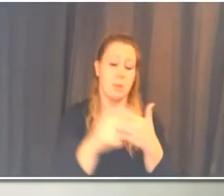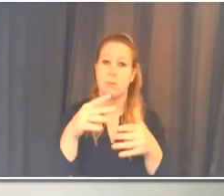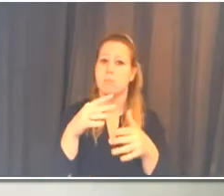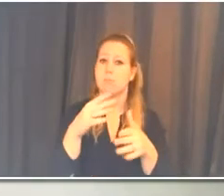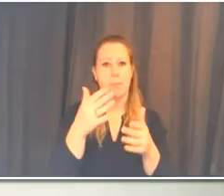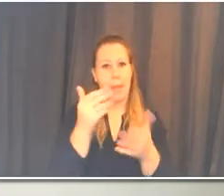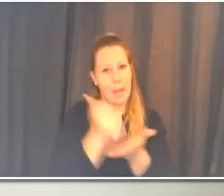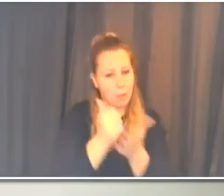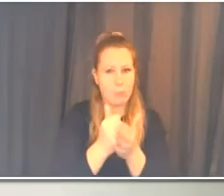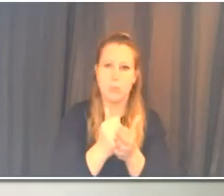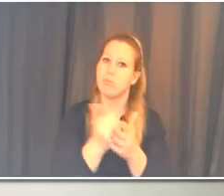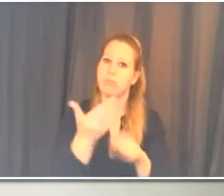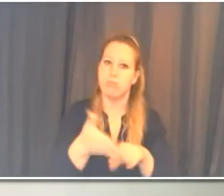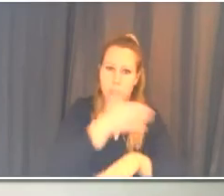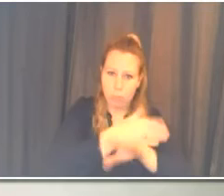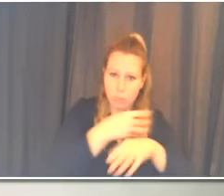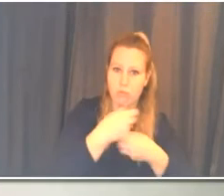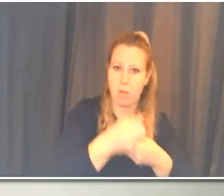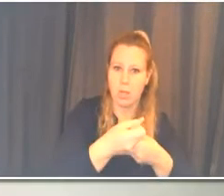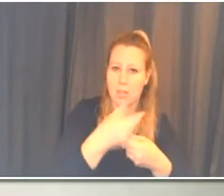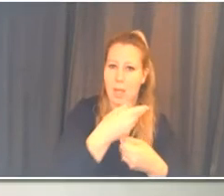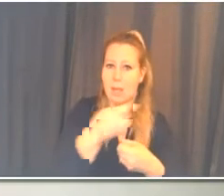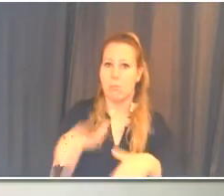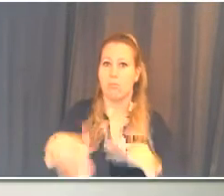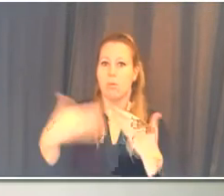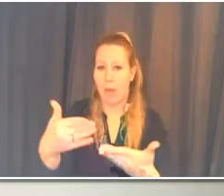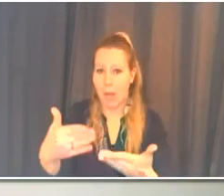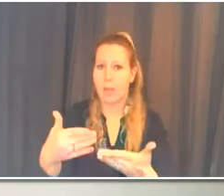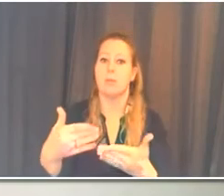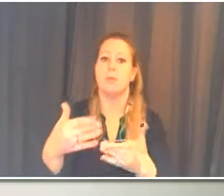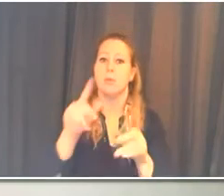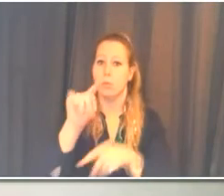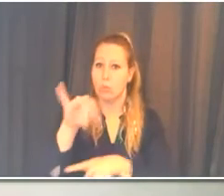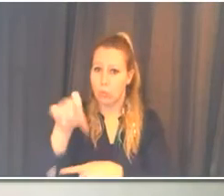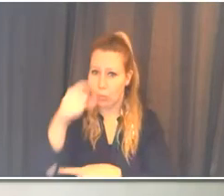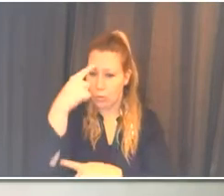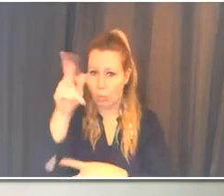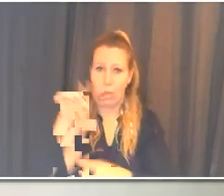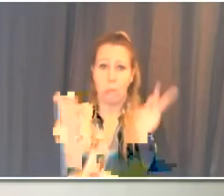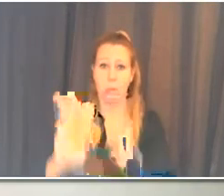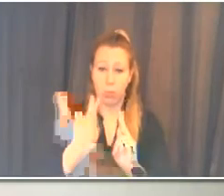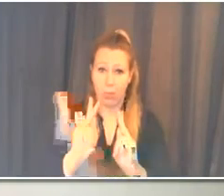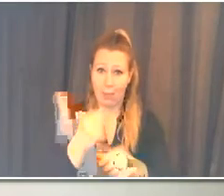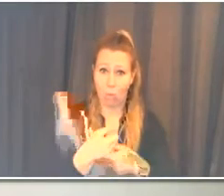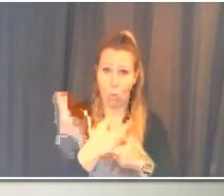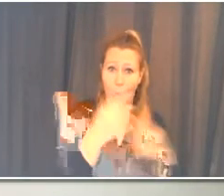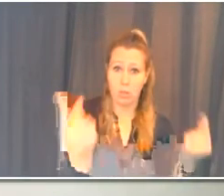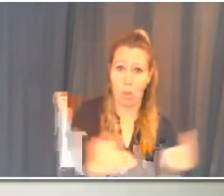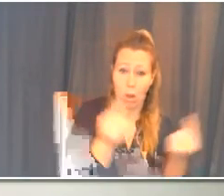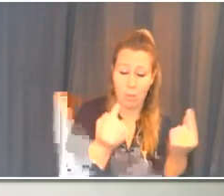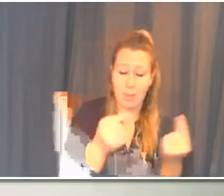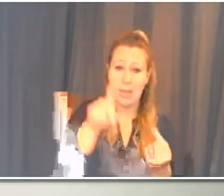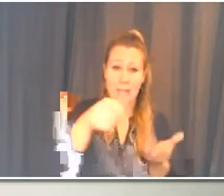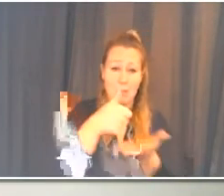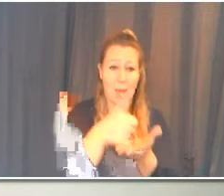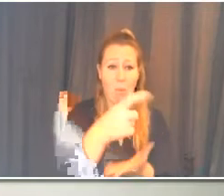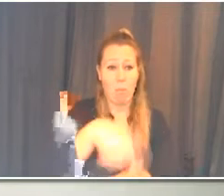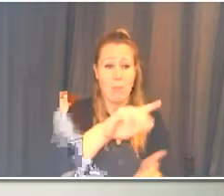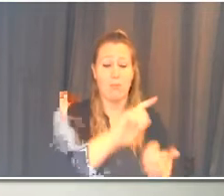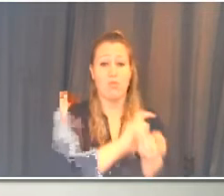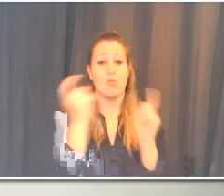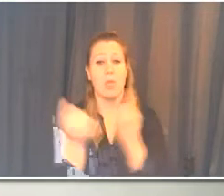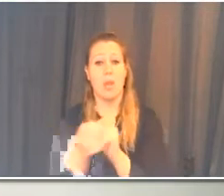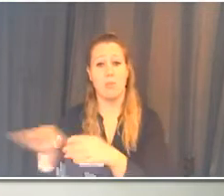LGBT Q communities in particular seek interventions that will also address the harm in the context of the social economic and cultural realities